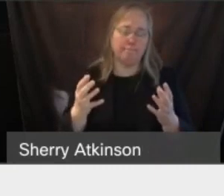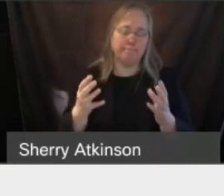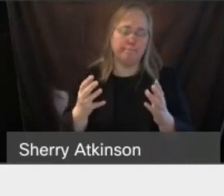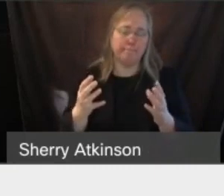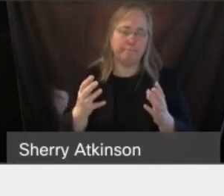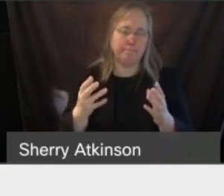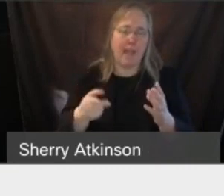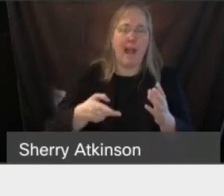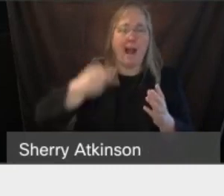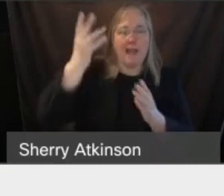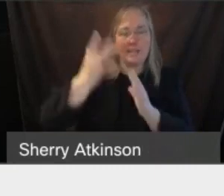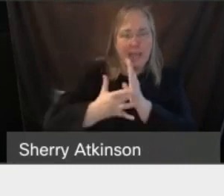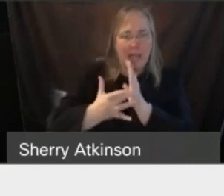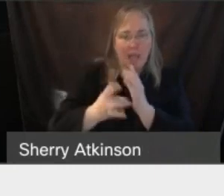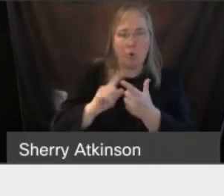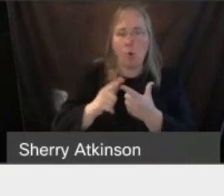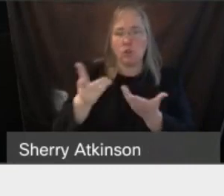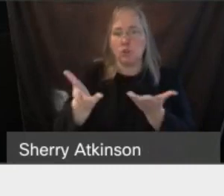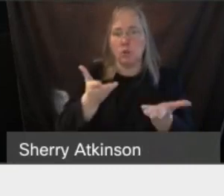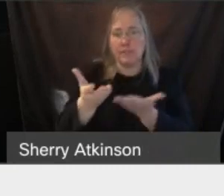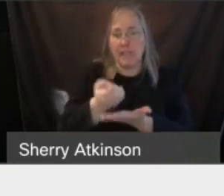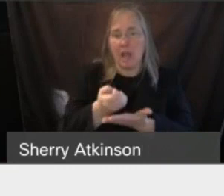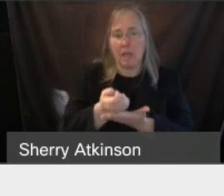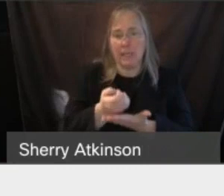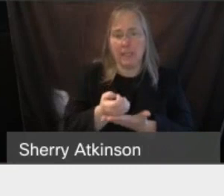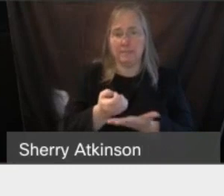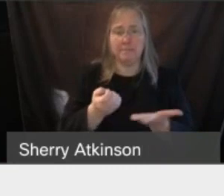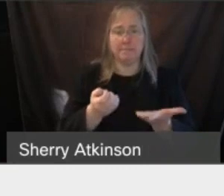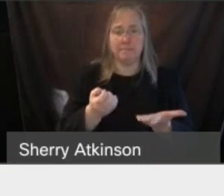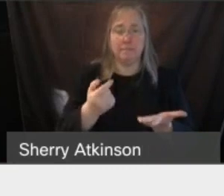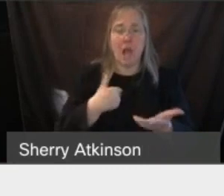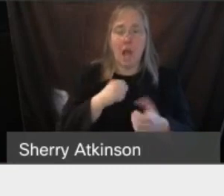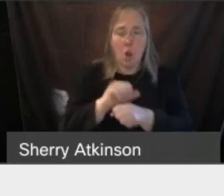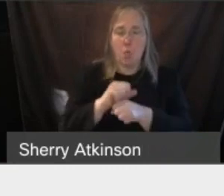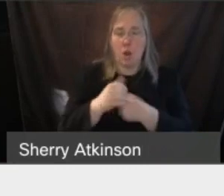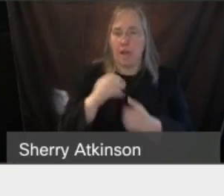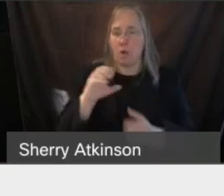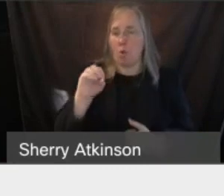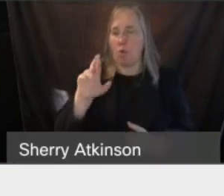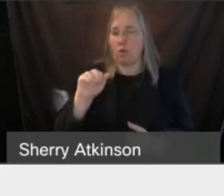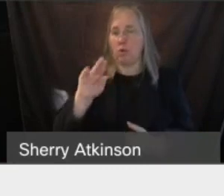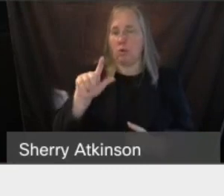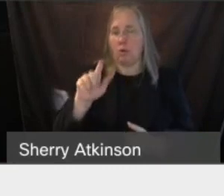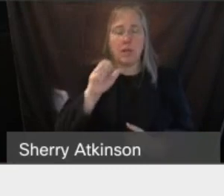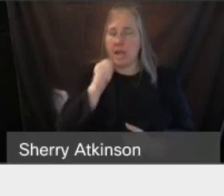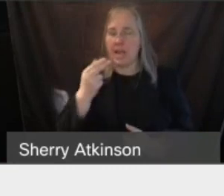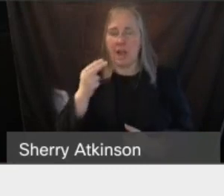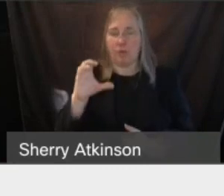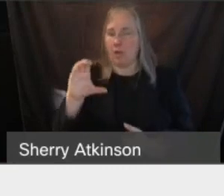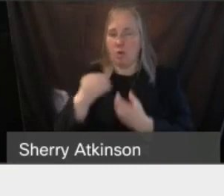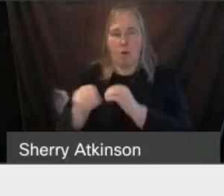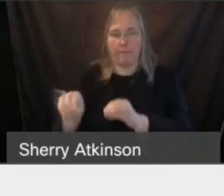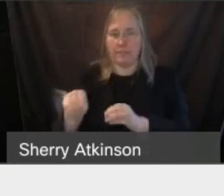the high tech or just service economy. I work at Oracle, not in the Howard County office, but